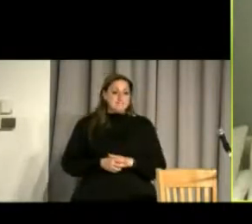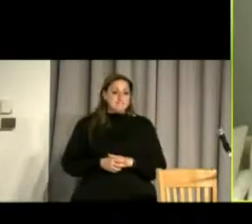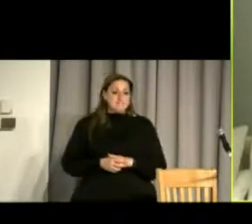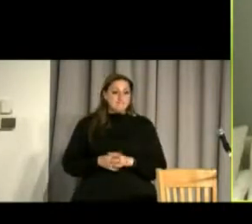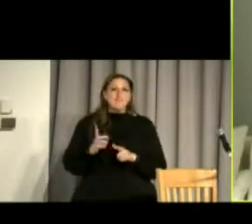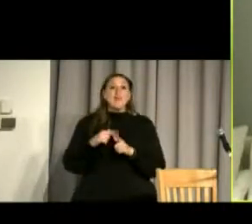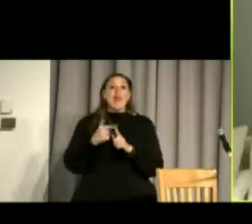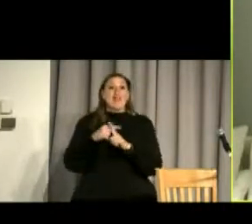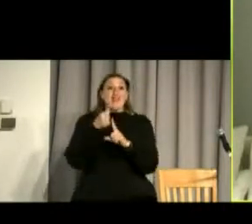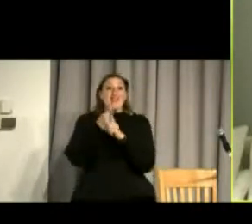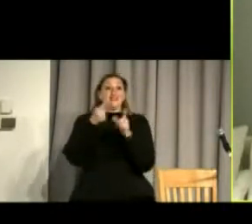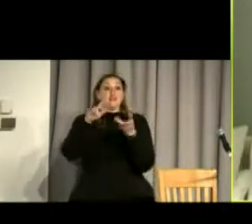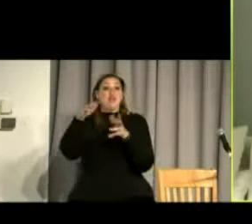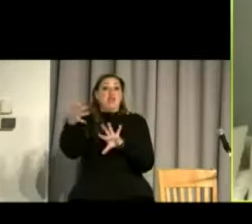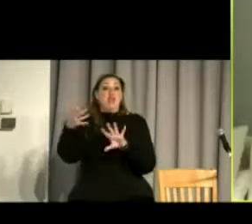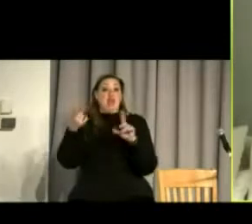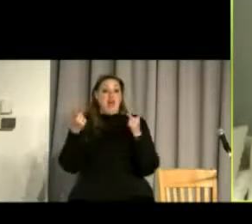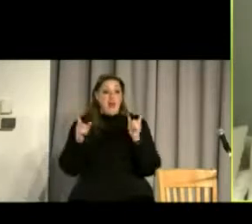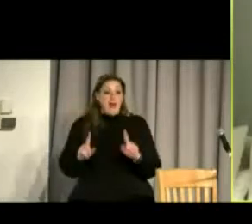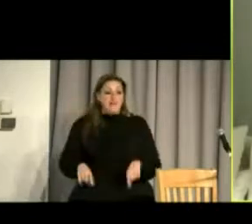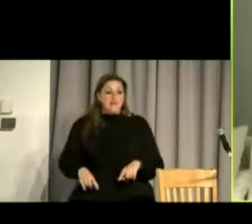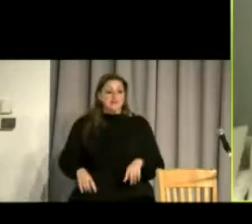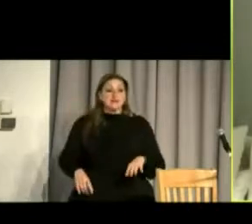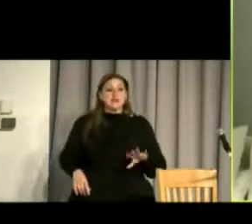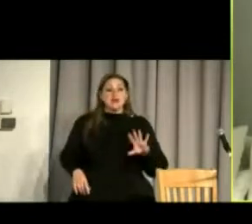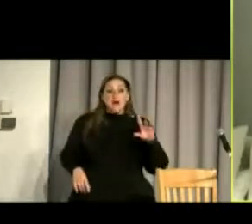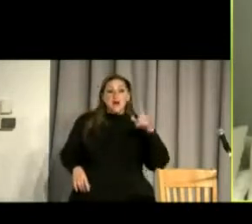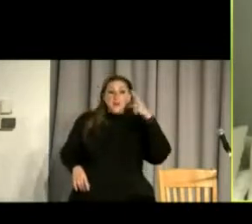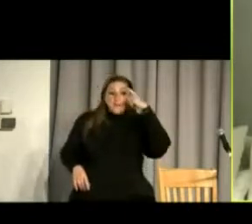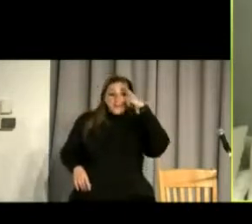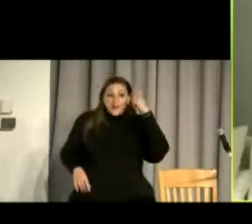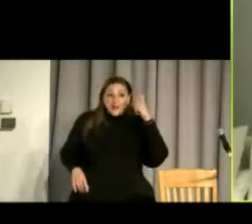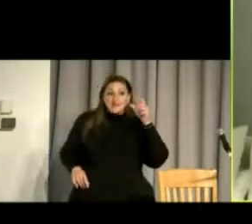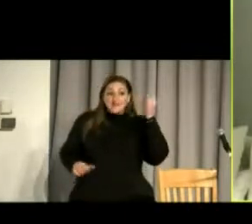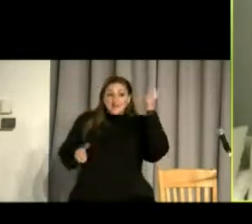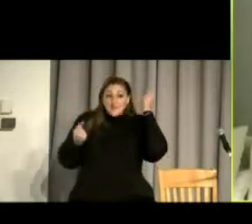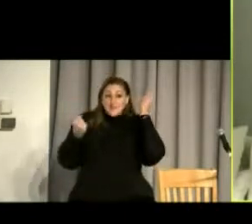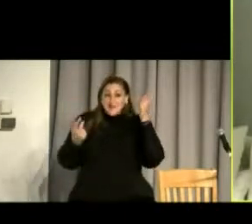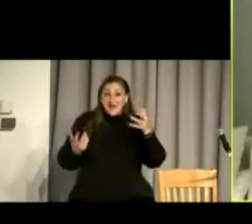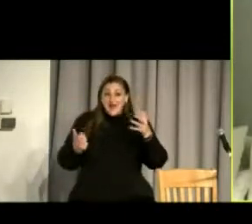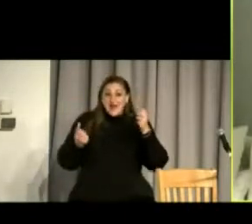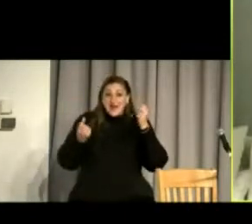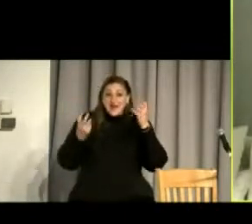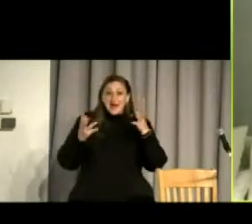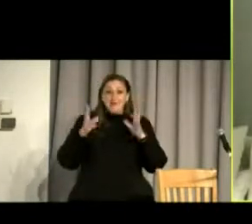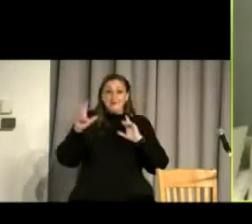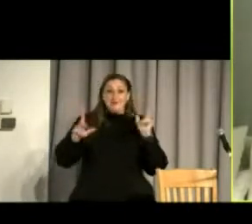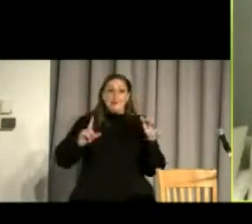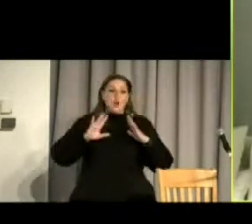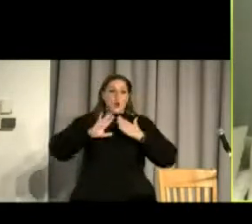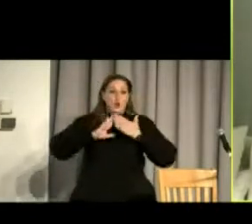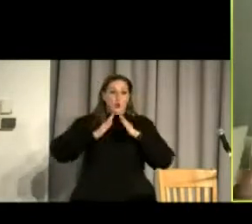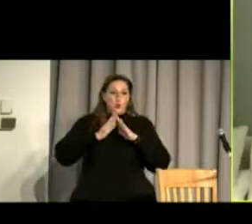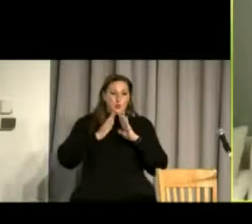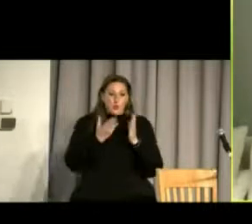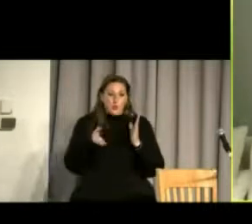Then this happens. Because of many people in our communities, as